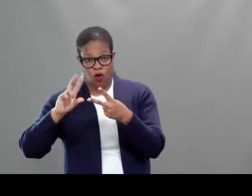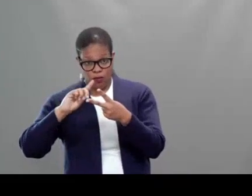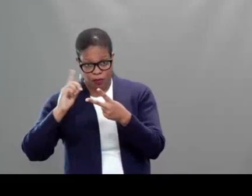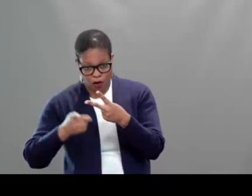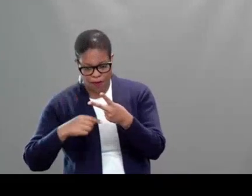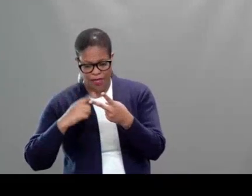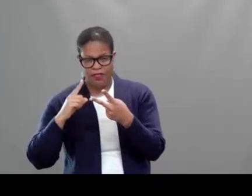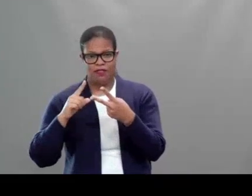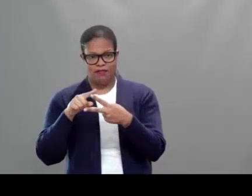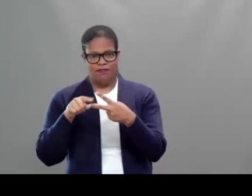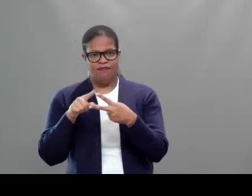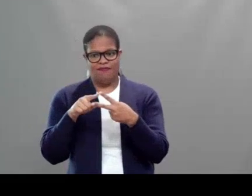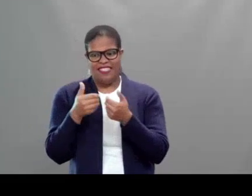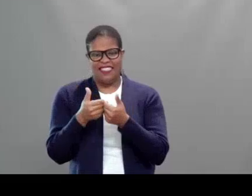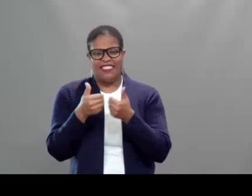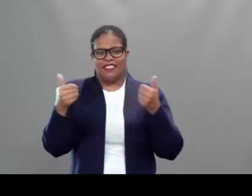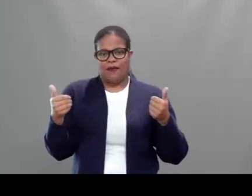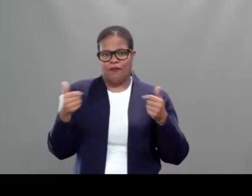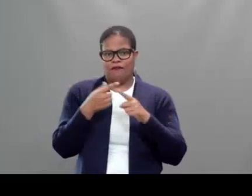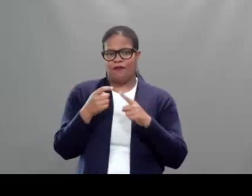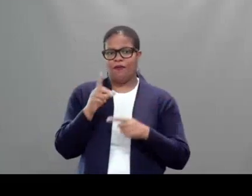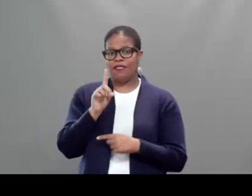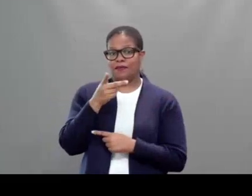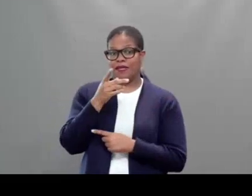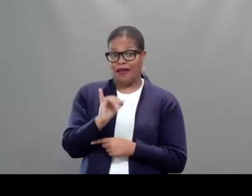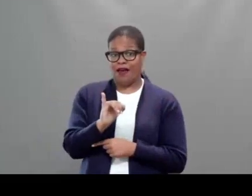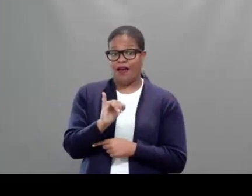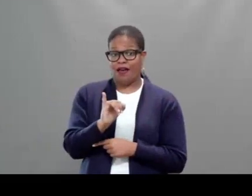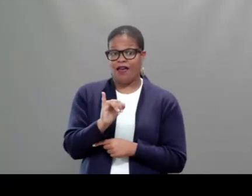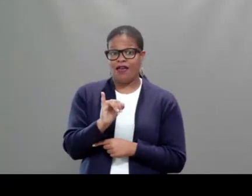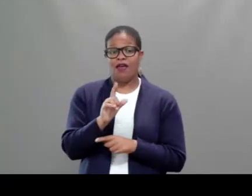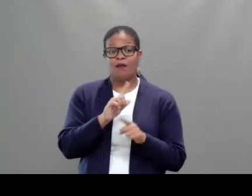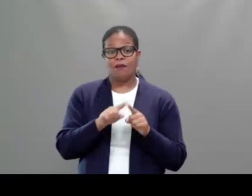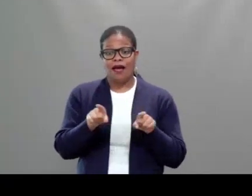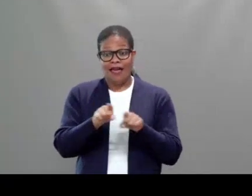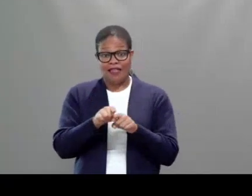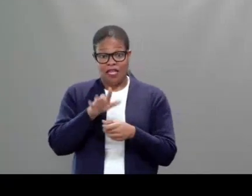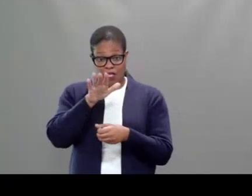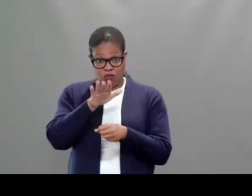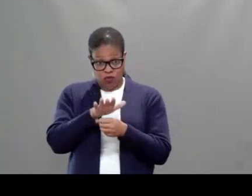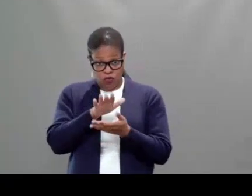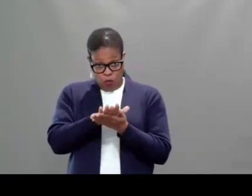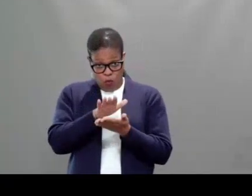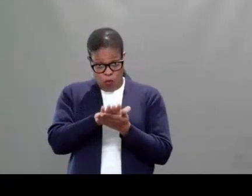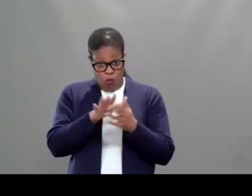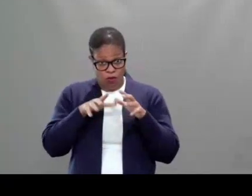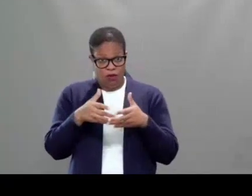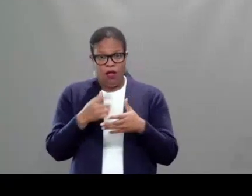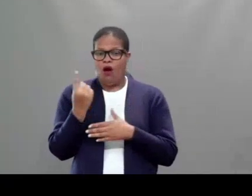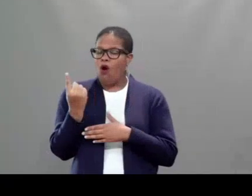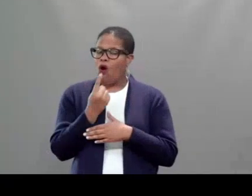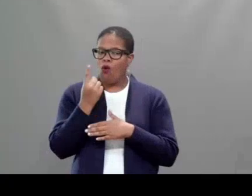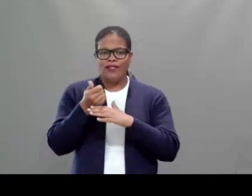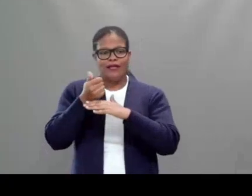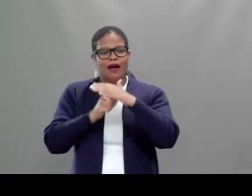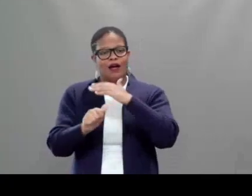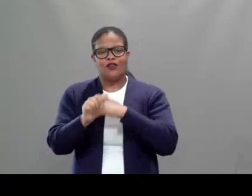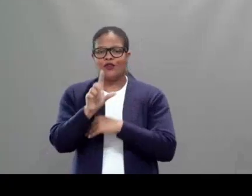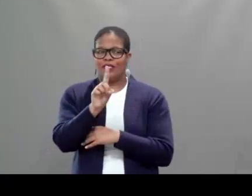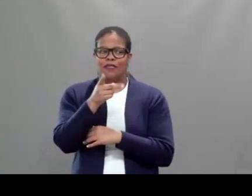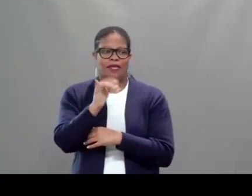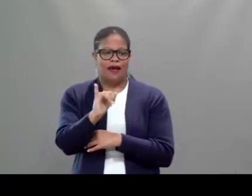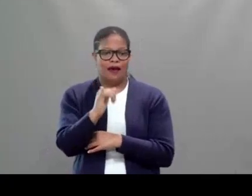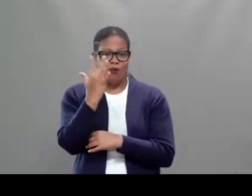department is separate from DPI. However, as a school, we will always be under, because we're a